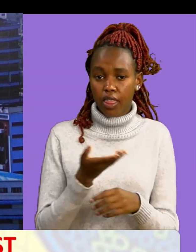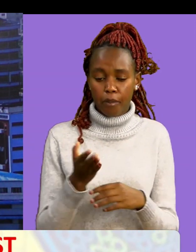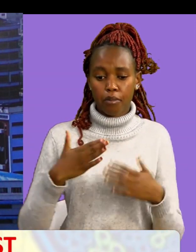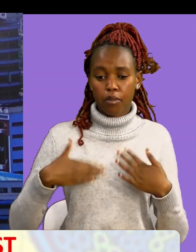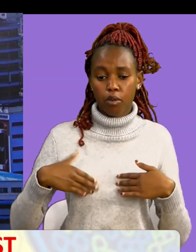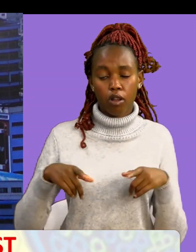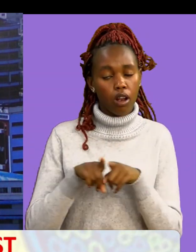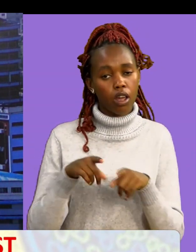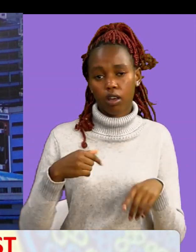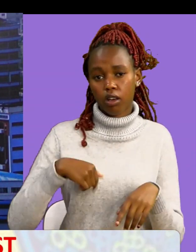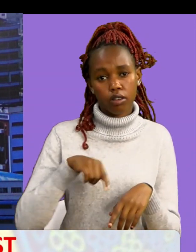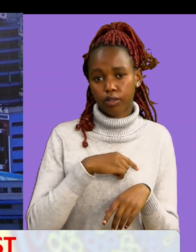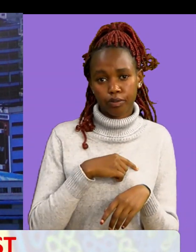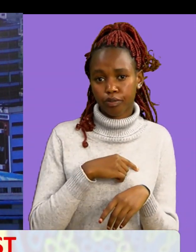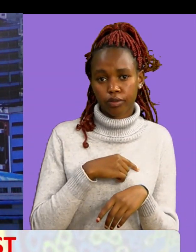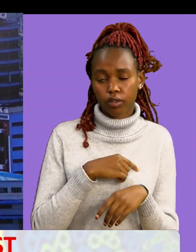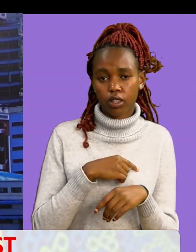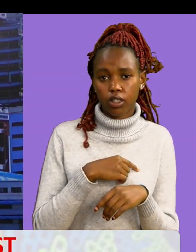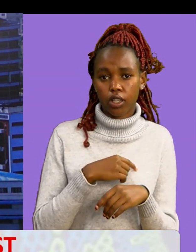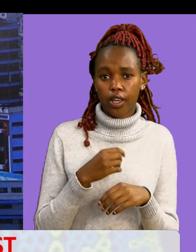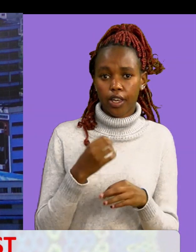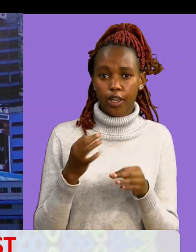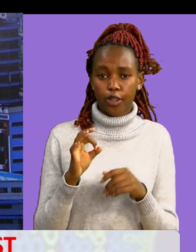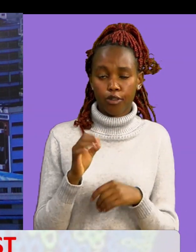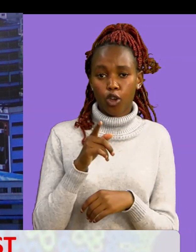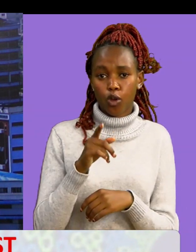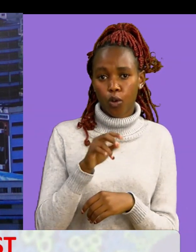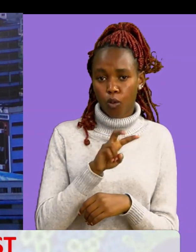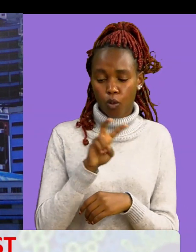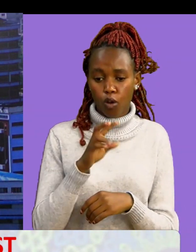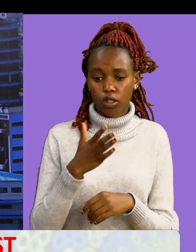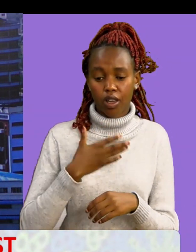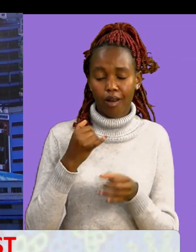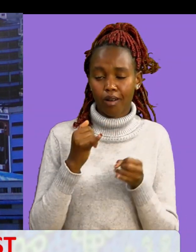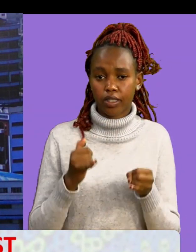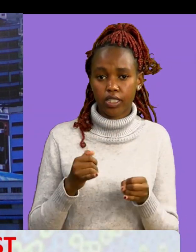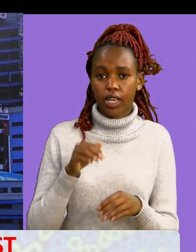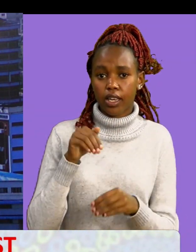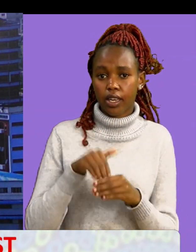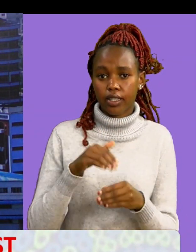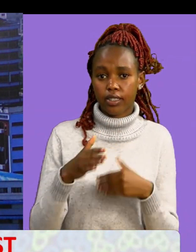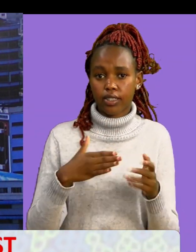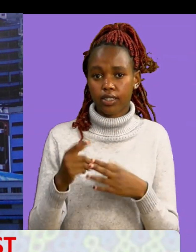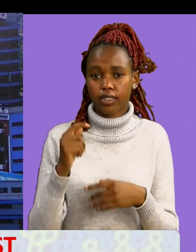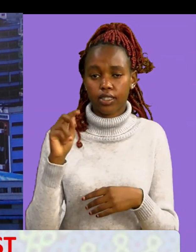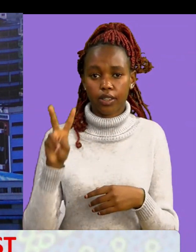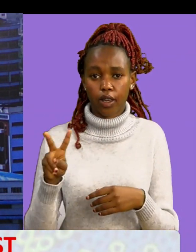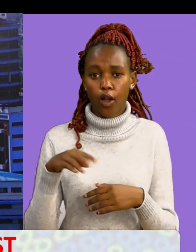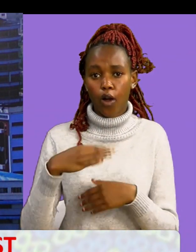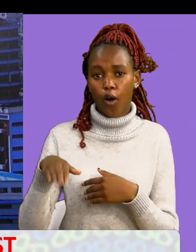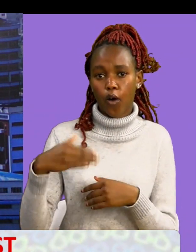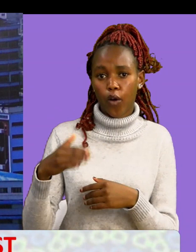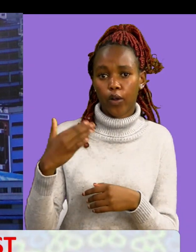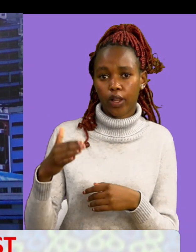guys watching, if you watch our news items, the way we package everything we do here up on Science TV, we always advocate for this,